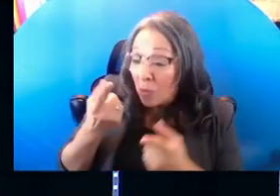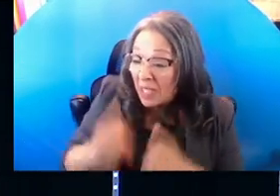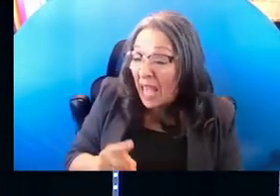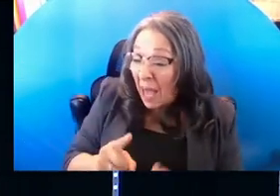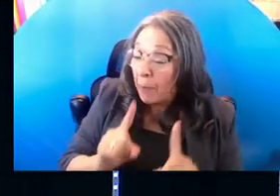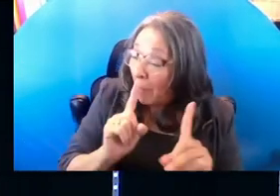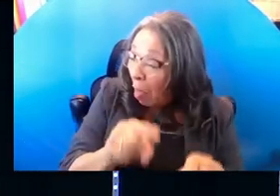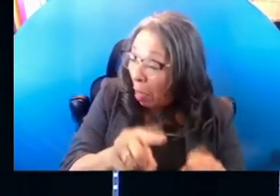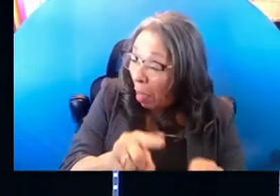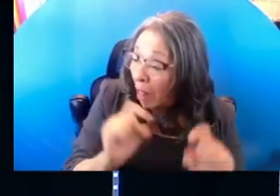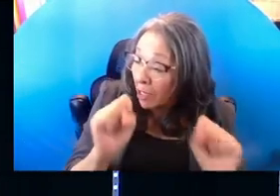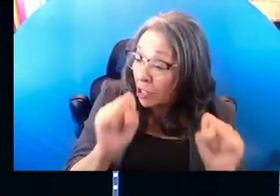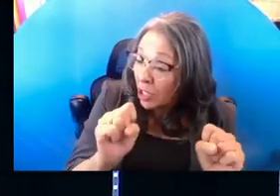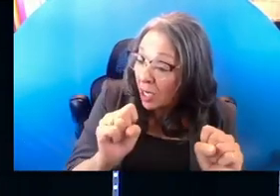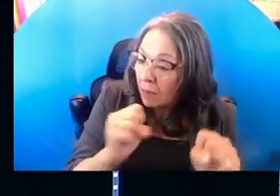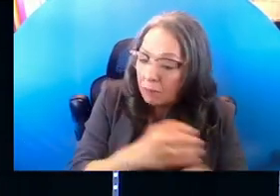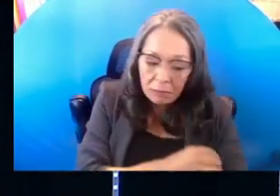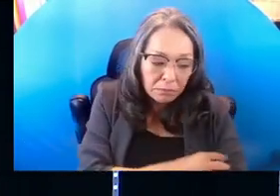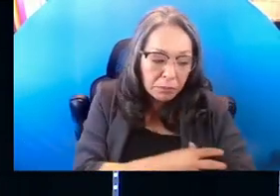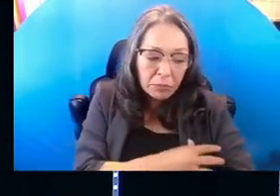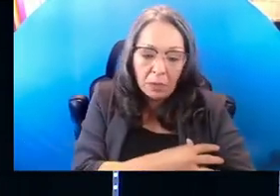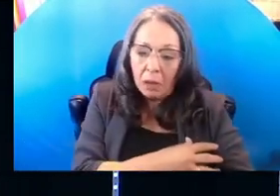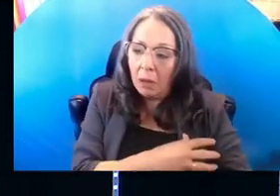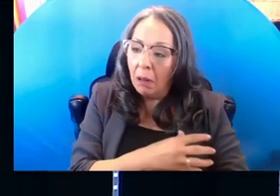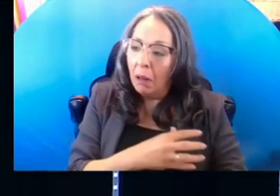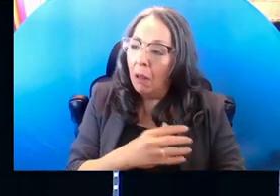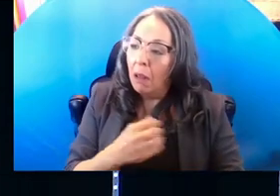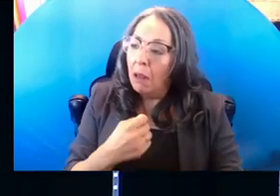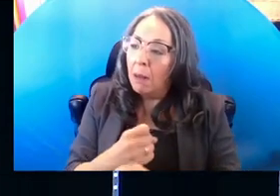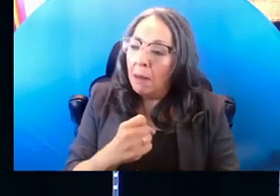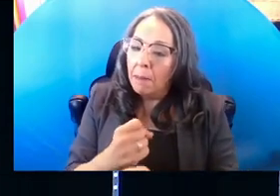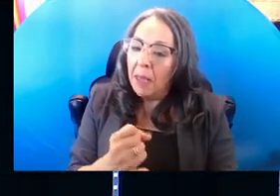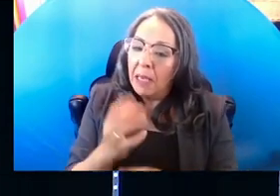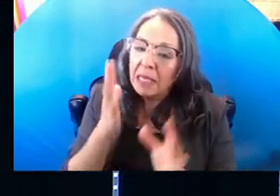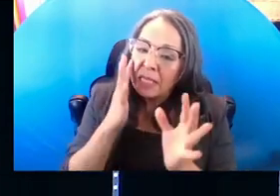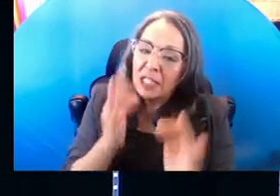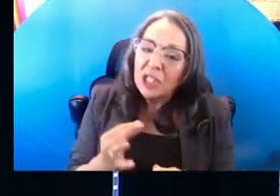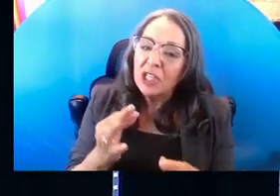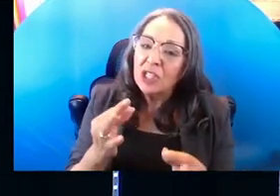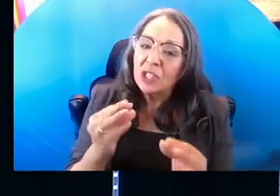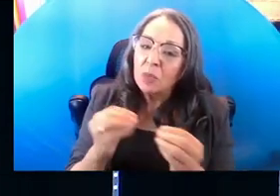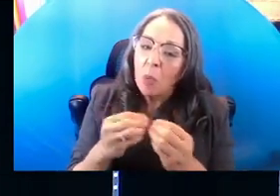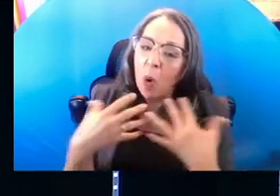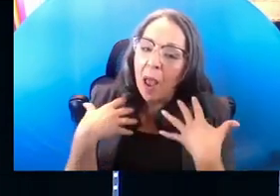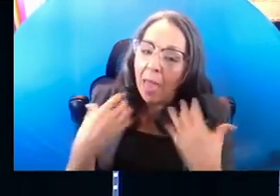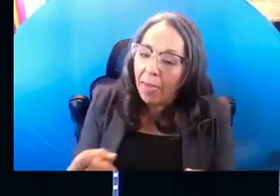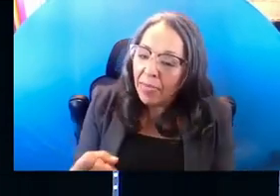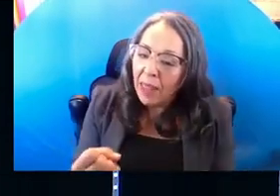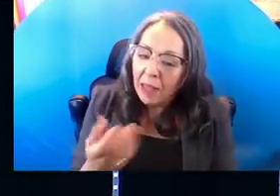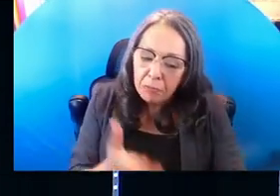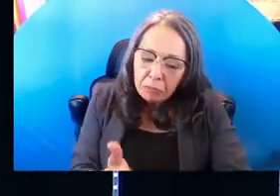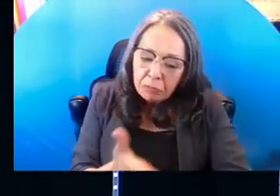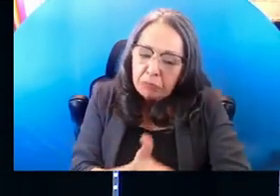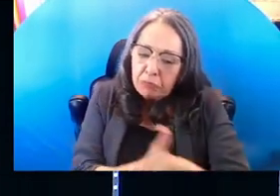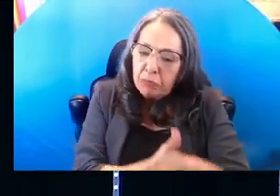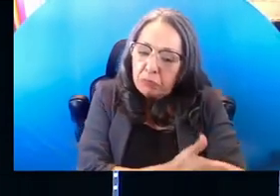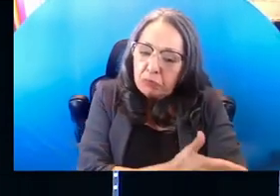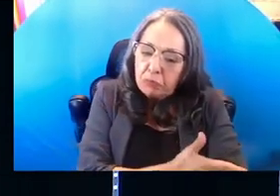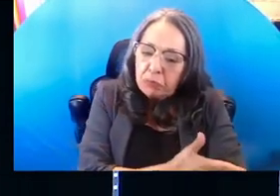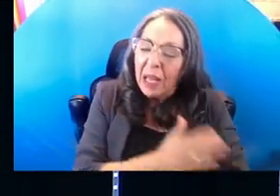God has changed you. You're getting healthier. You're making healthier decisions. Like, you're changing. It's getting better. This is